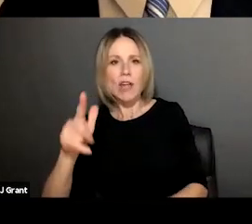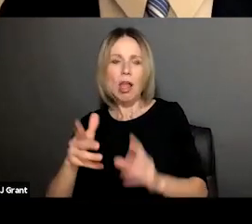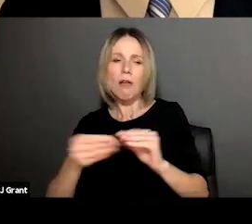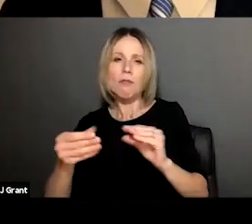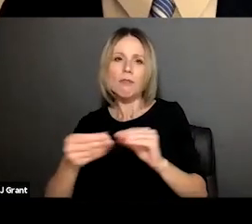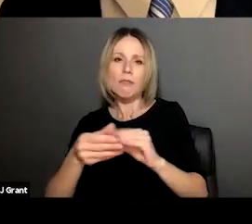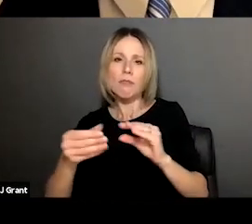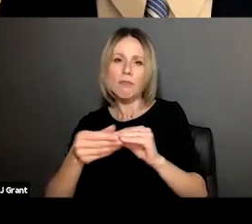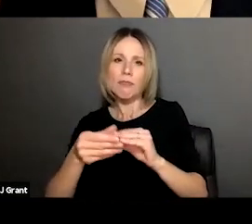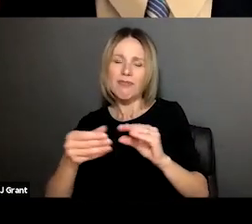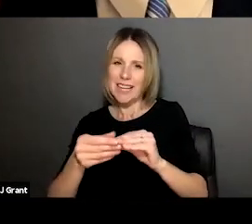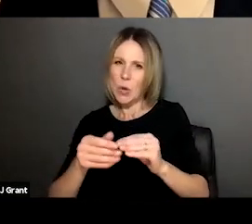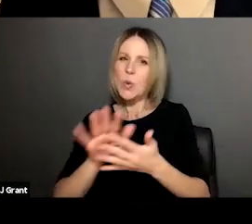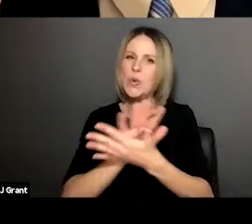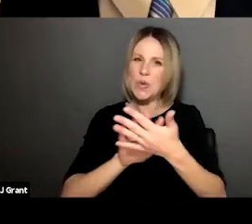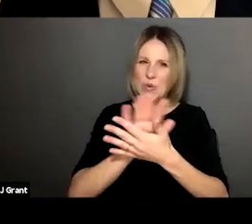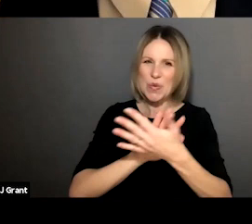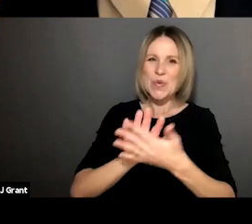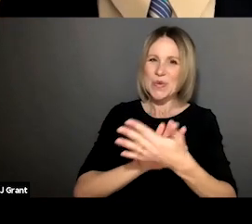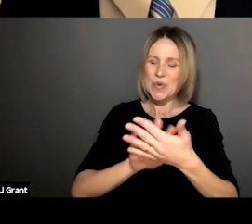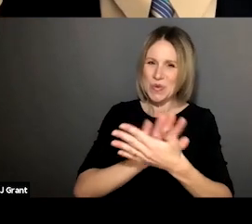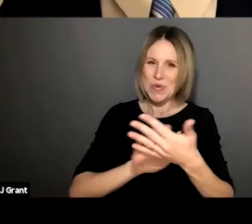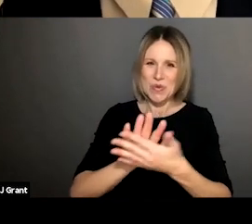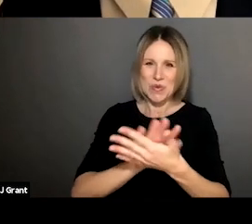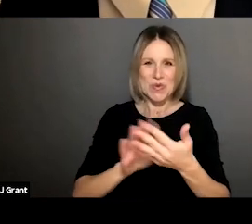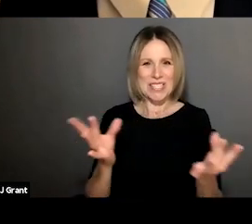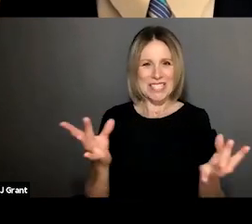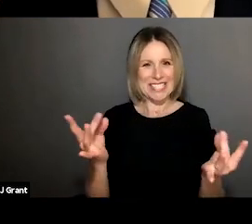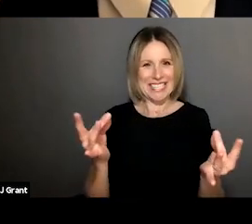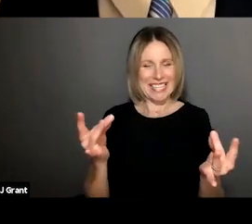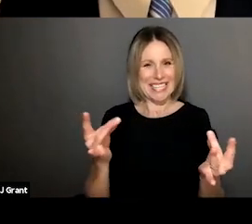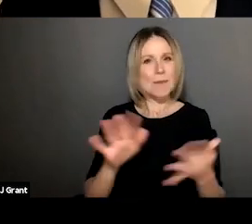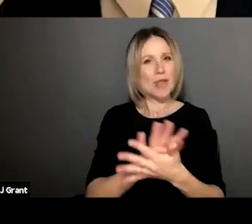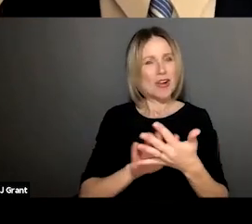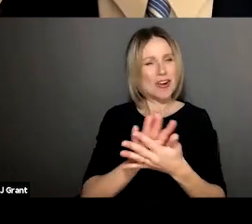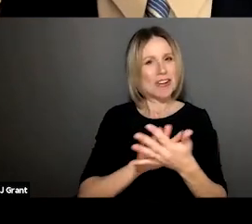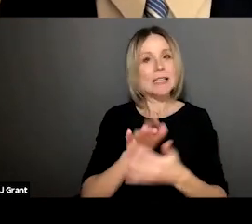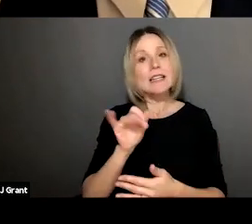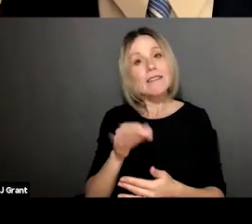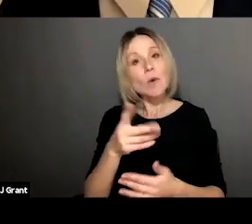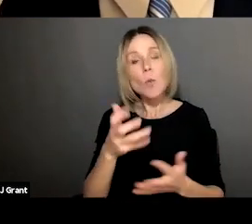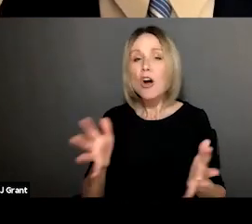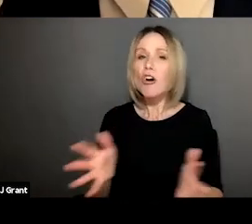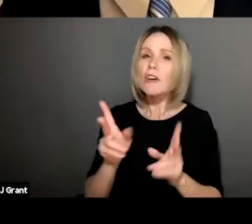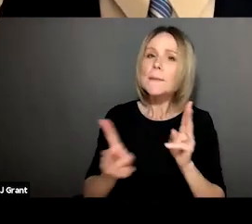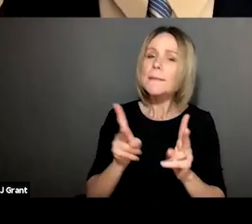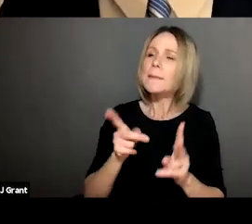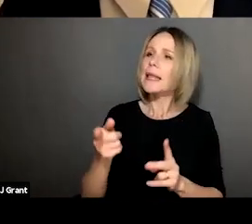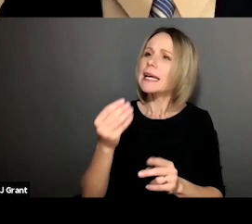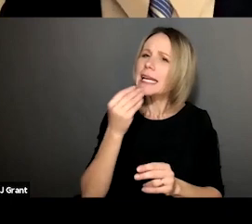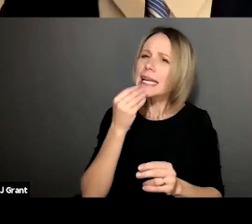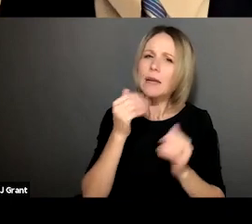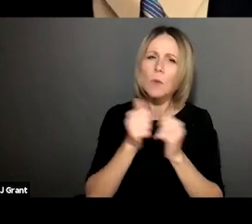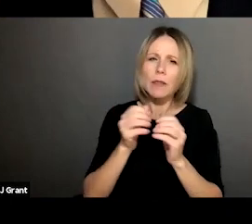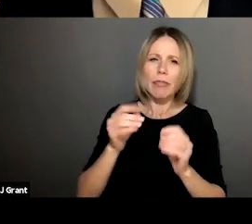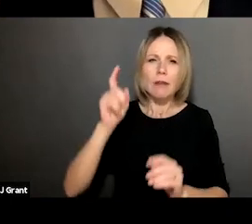an increasingly blurry line. And if you want to encourage people to eat in a more sustainable fashion, how do you do that in a way